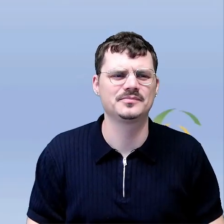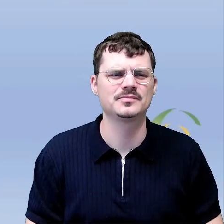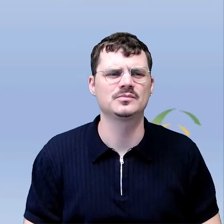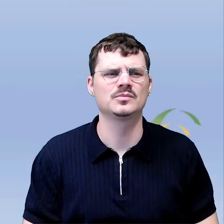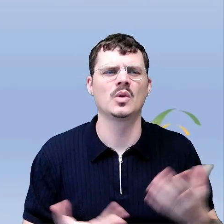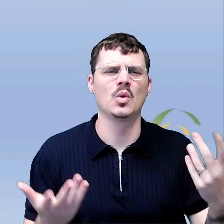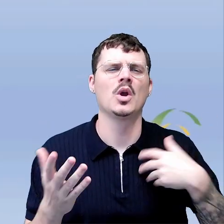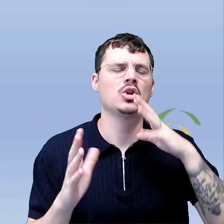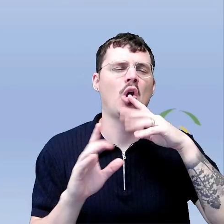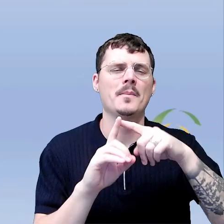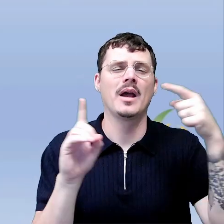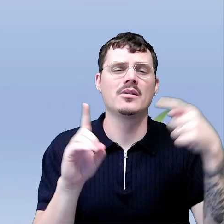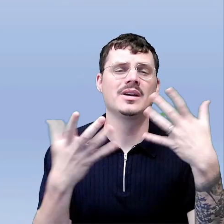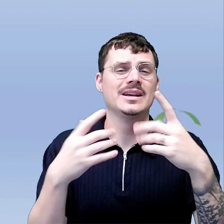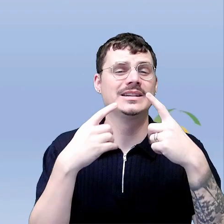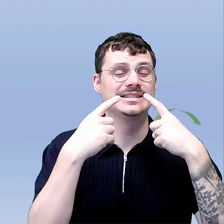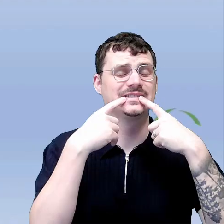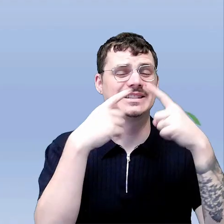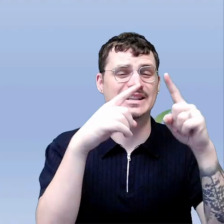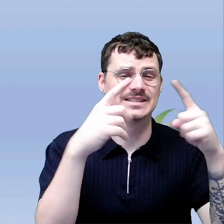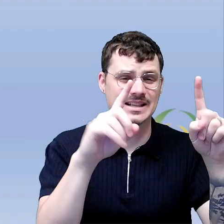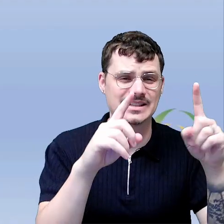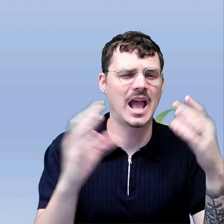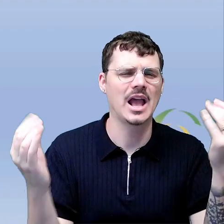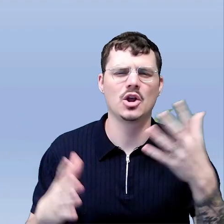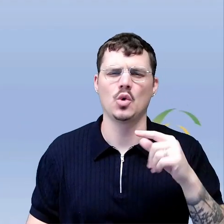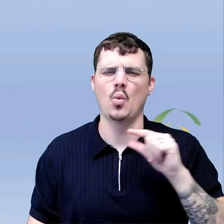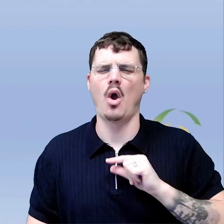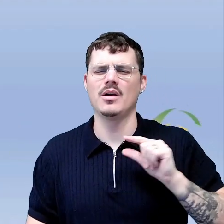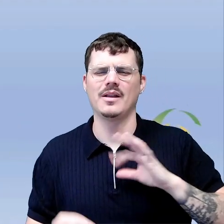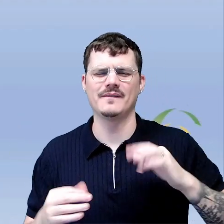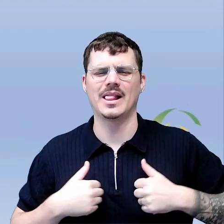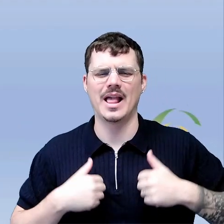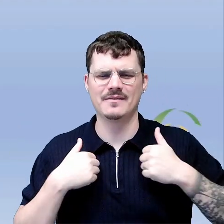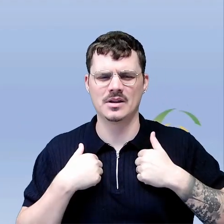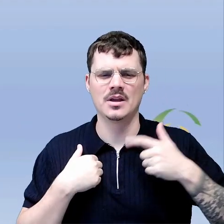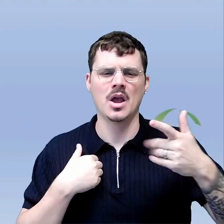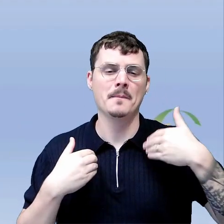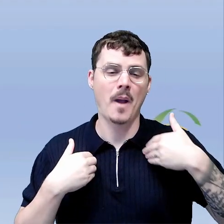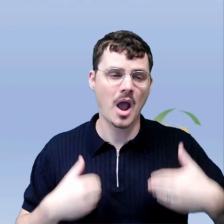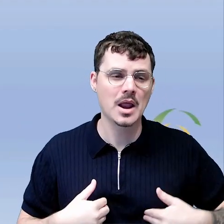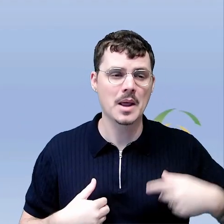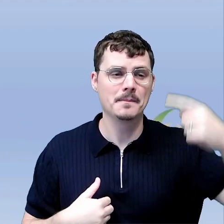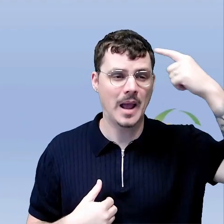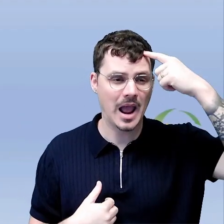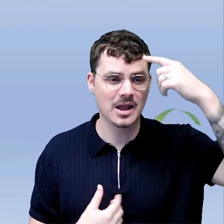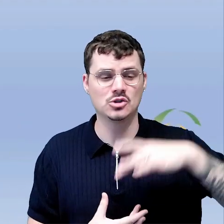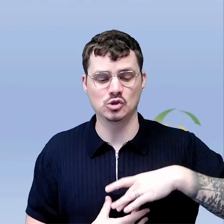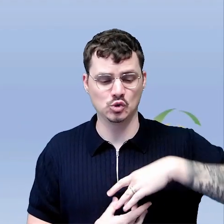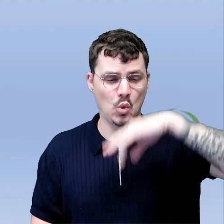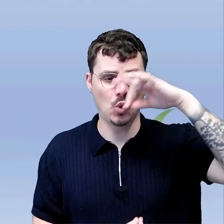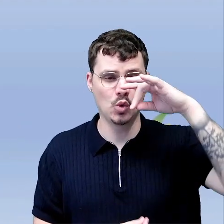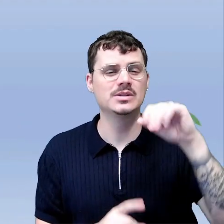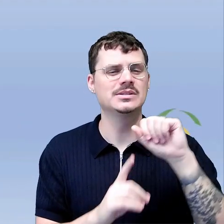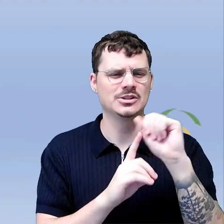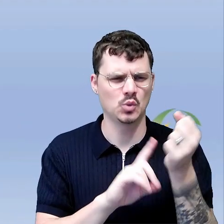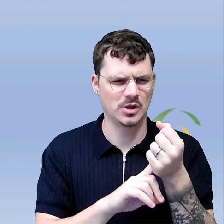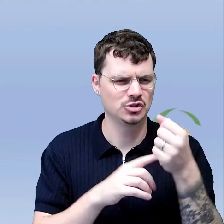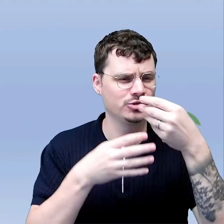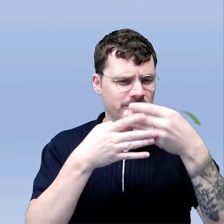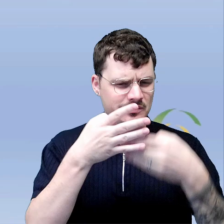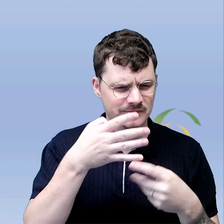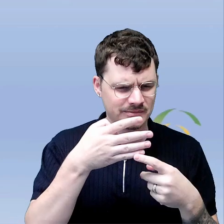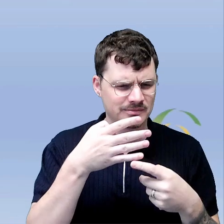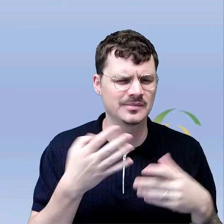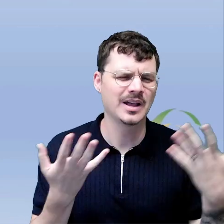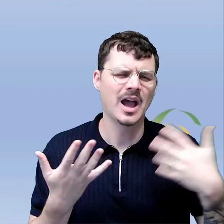We talk about the elements of success and quality of life. We talk about body, mind, soul, and situation. And as I've mentioned